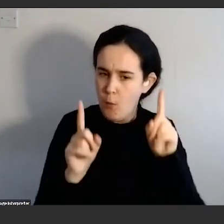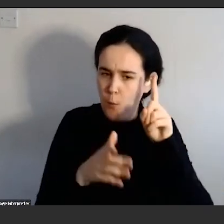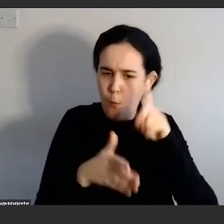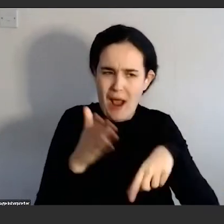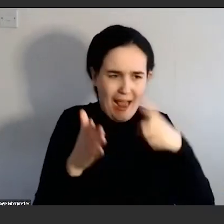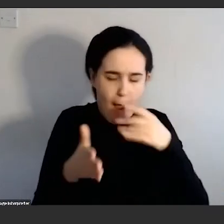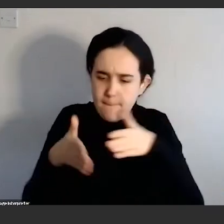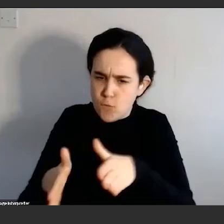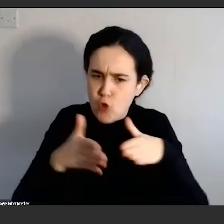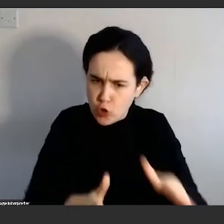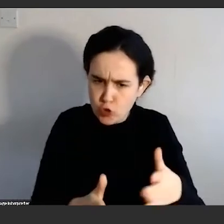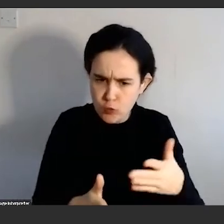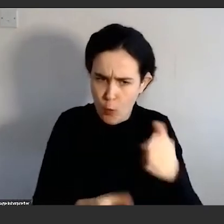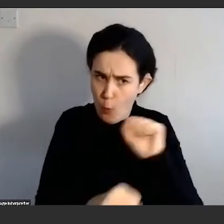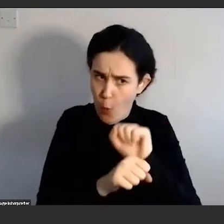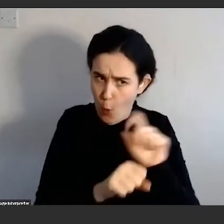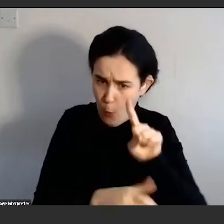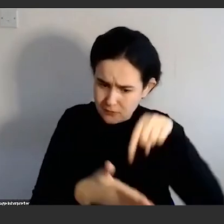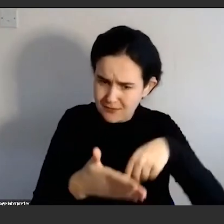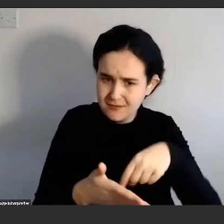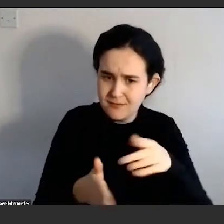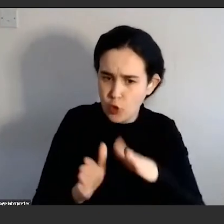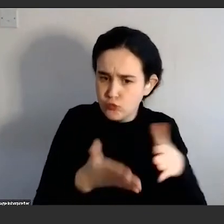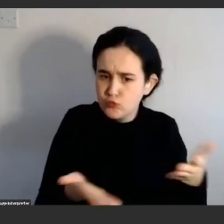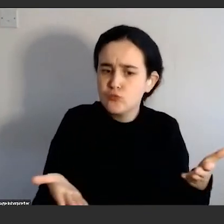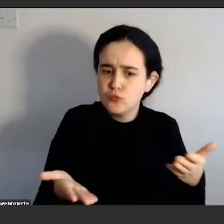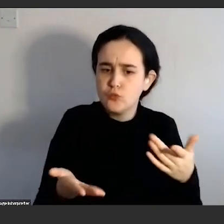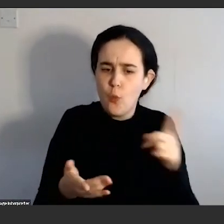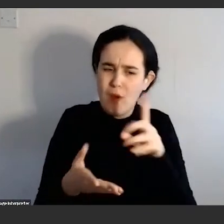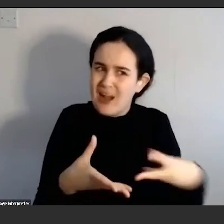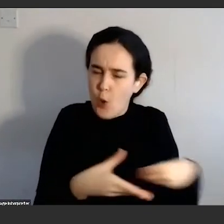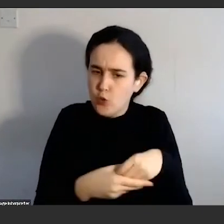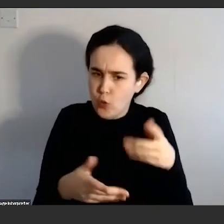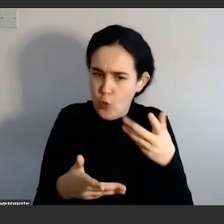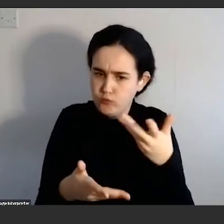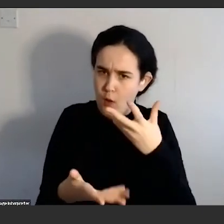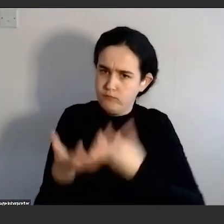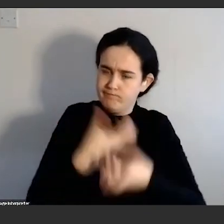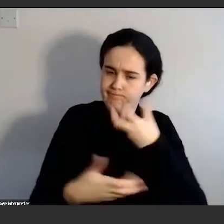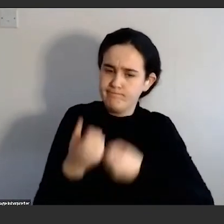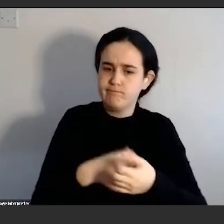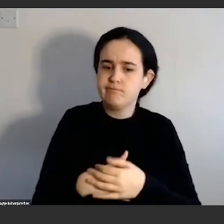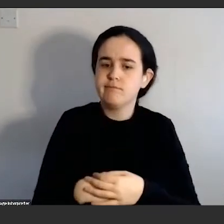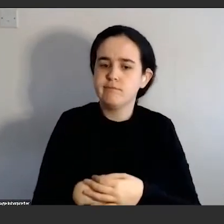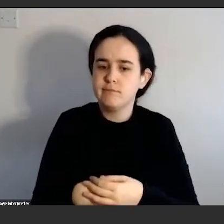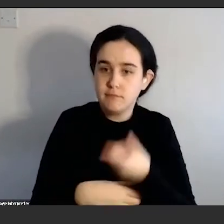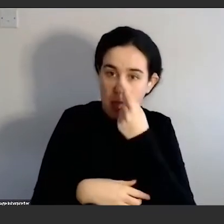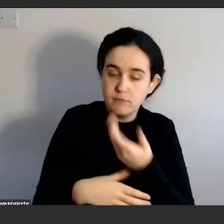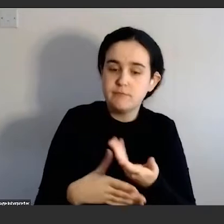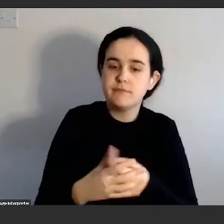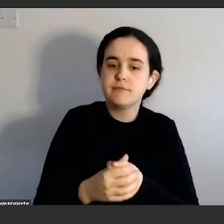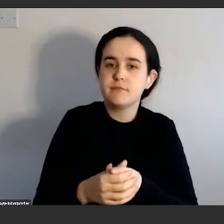Well, thank you, Femi. And first of all, I would like to begin by thanking the World Health Organization,